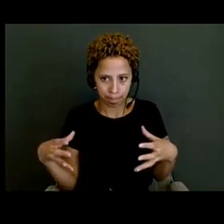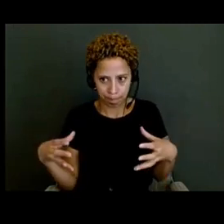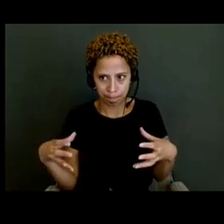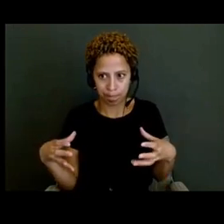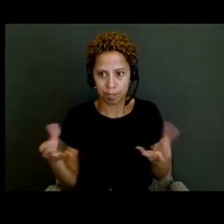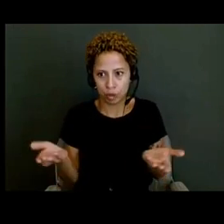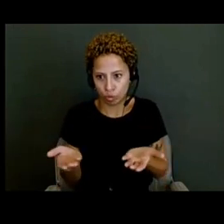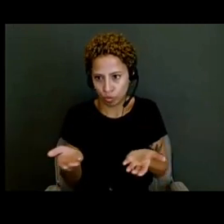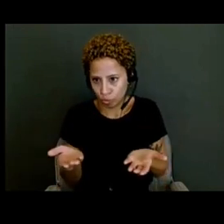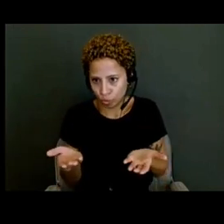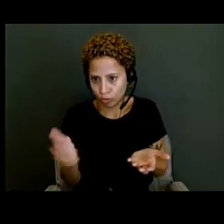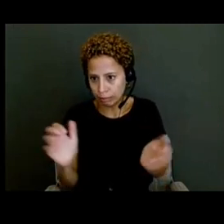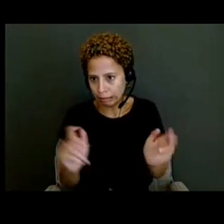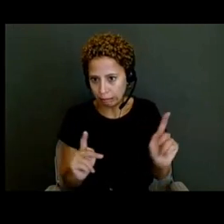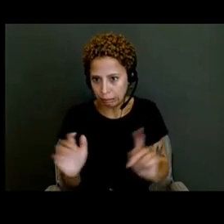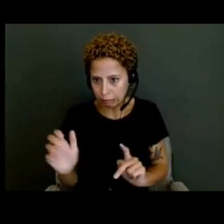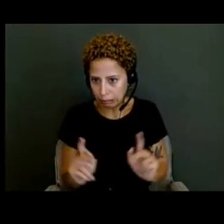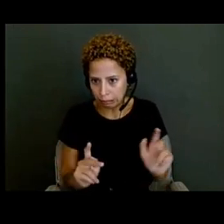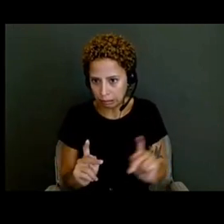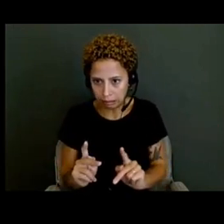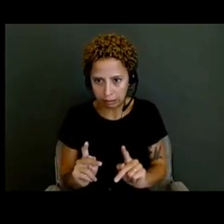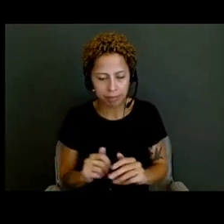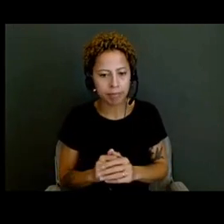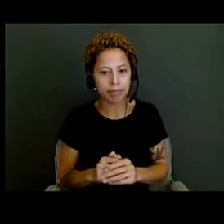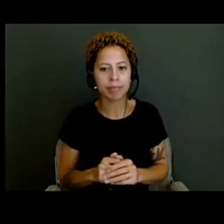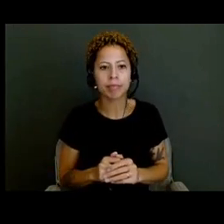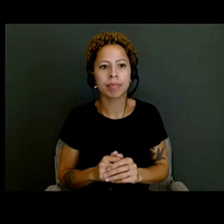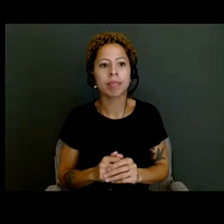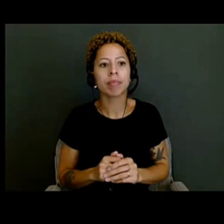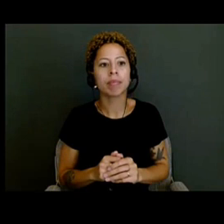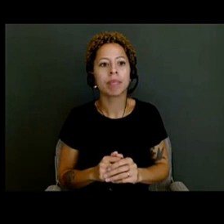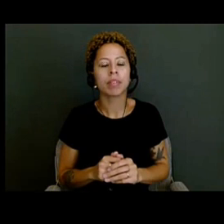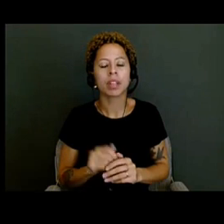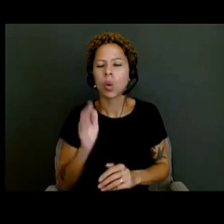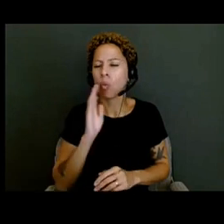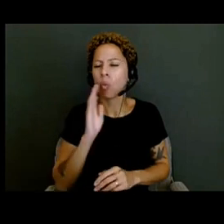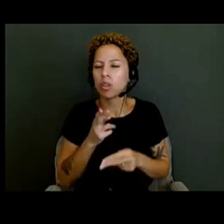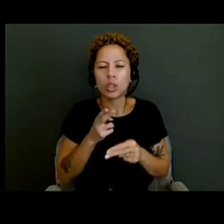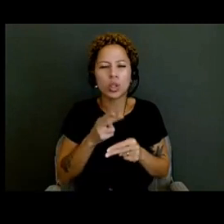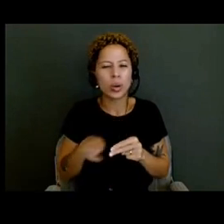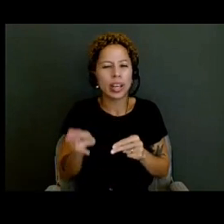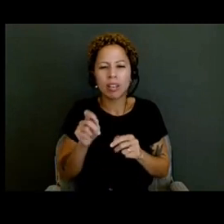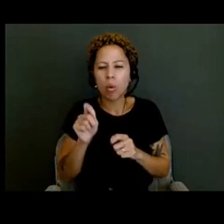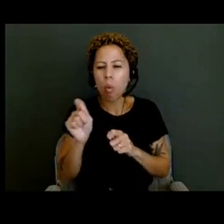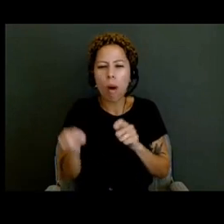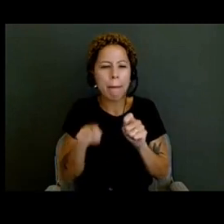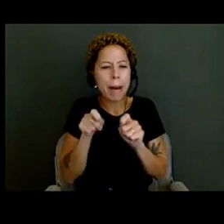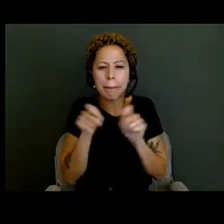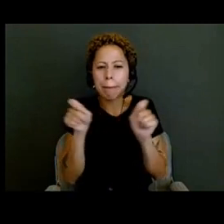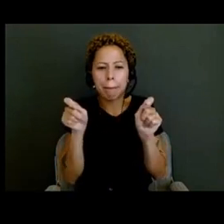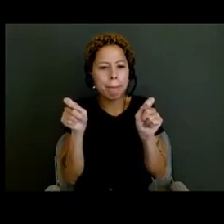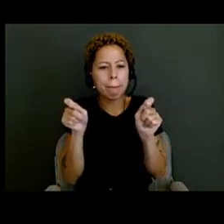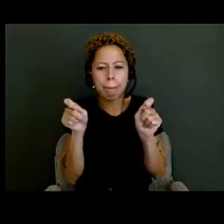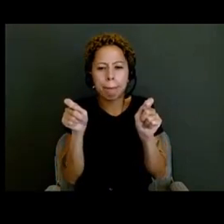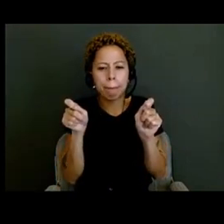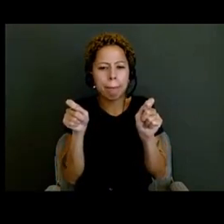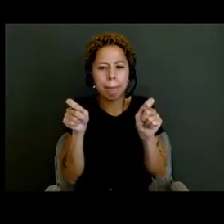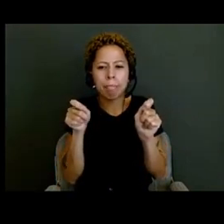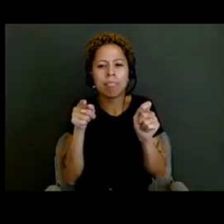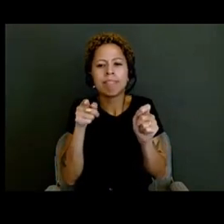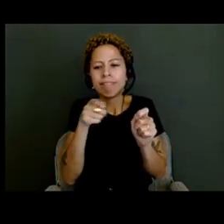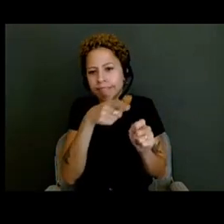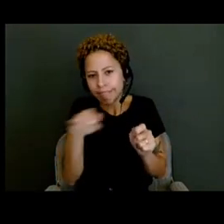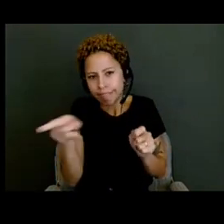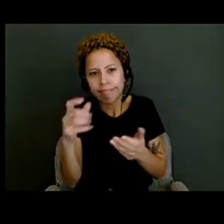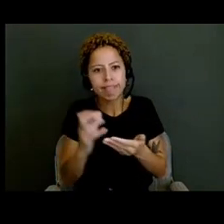is going to come back in a few seconds. We're going to do a very quick wrap up and give you a chance to do a feedback form for us as